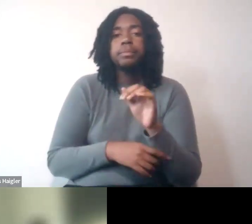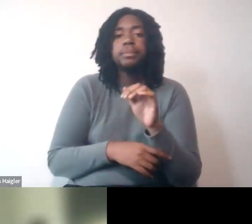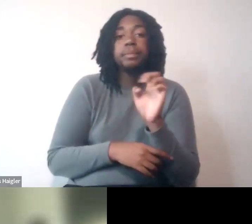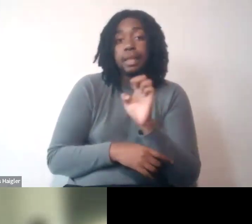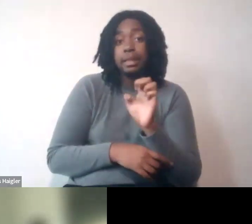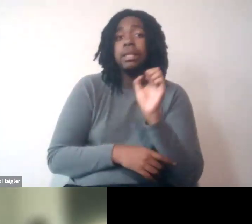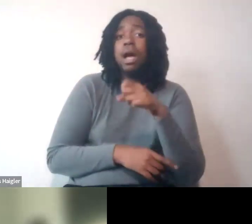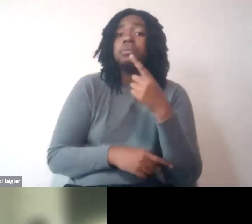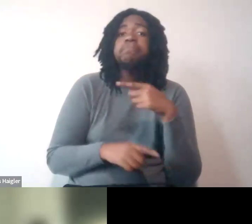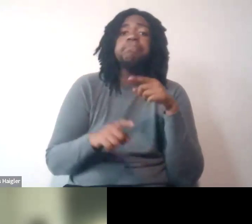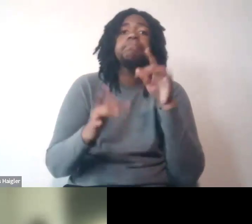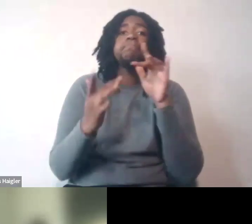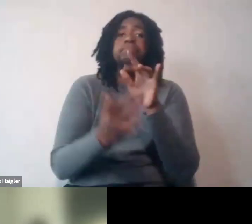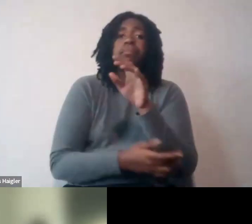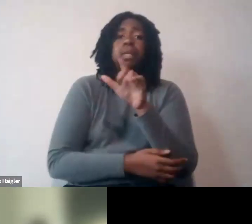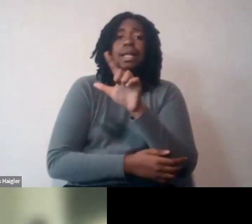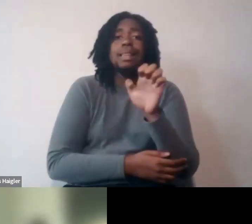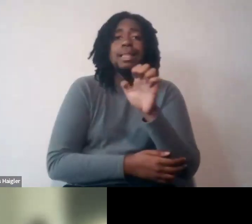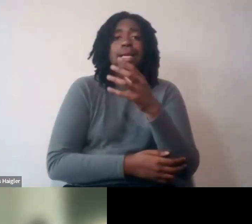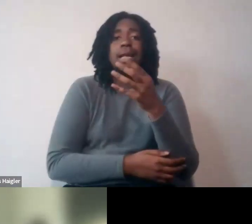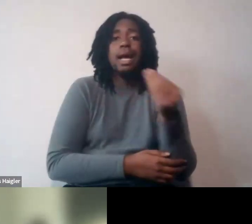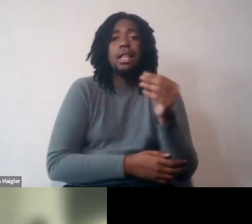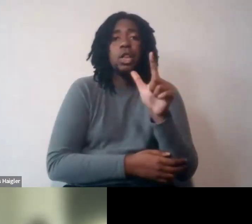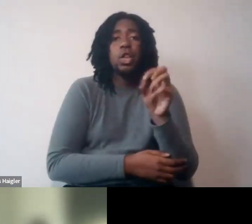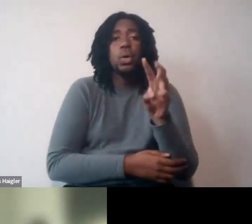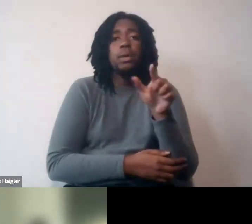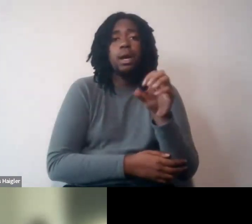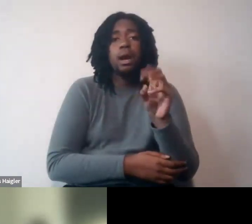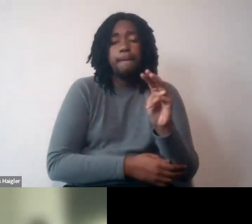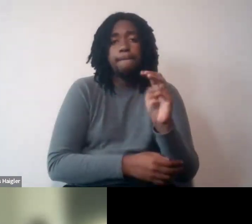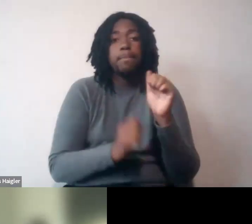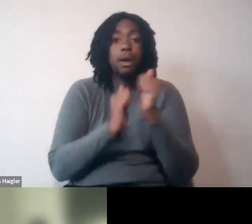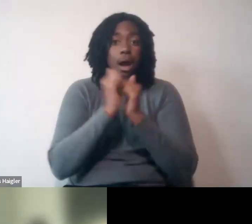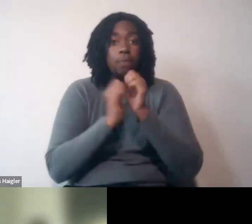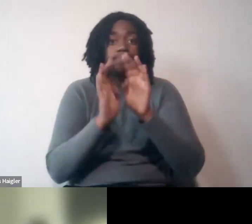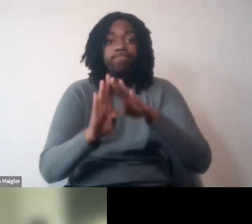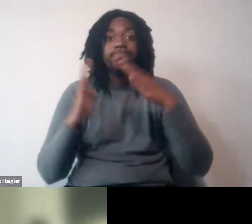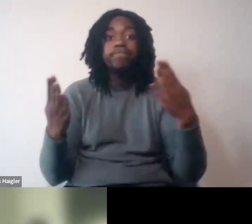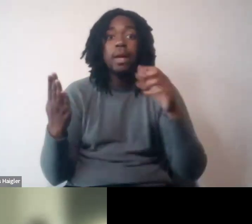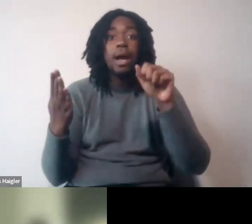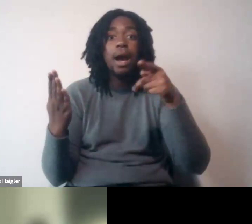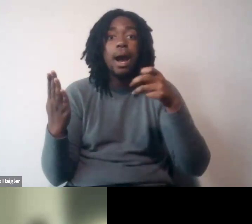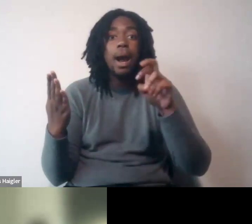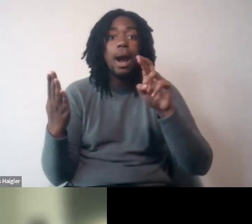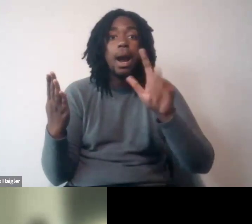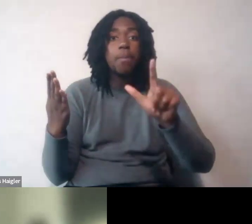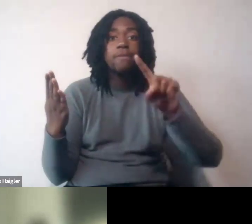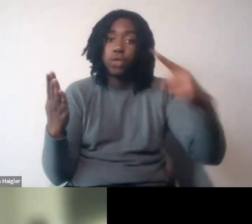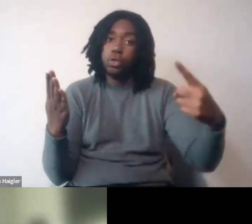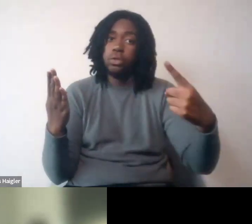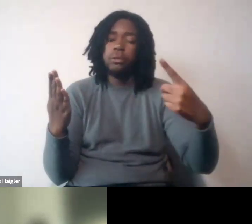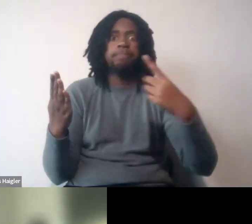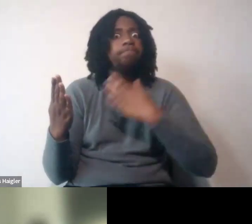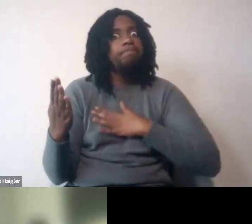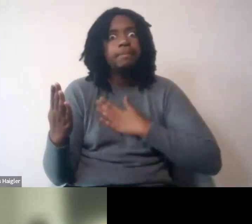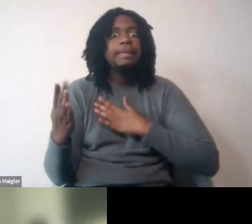leeandlow.com. That's where you're going to find all the information. And the contest opens on April 1st. So get in